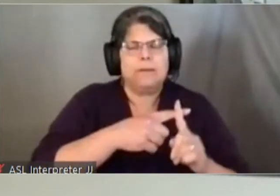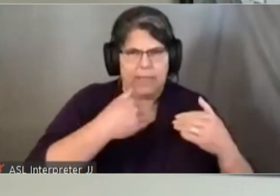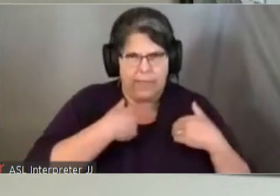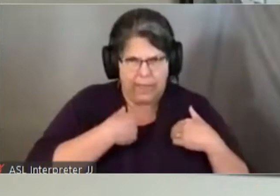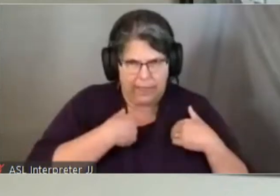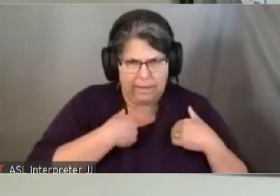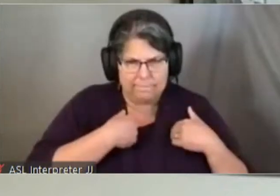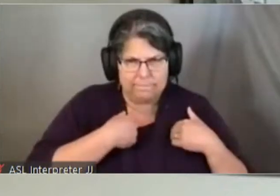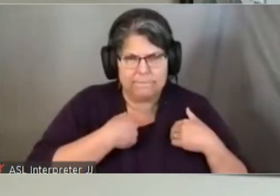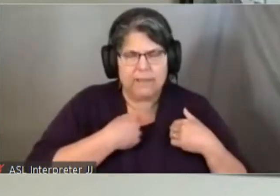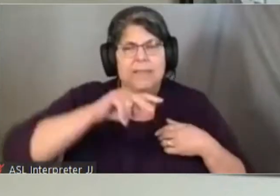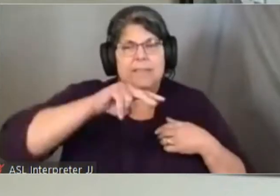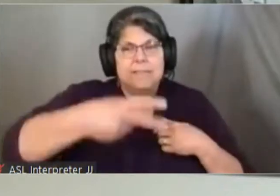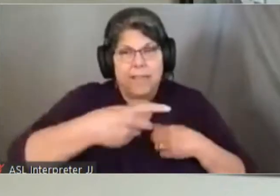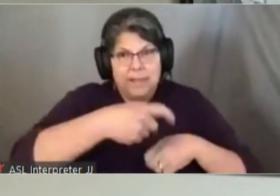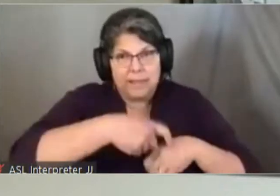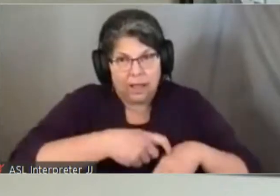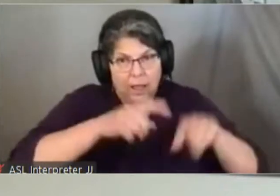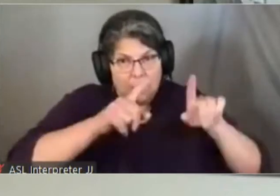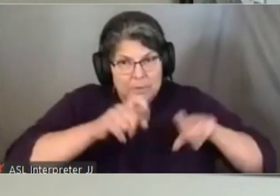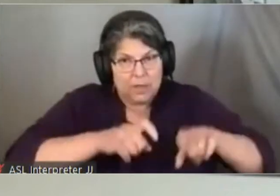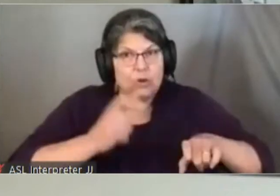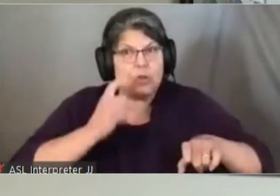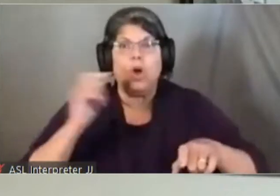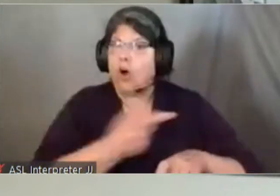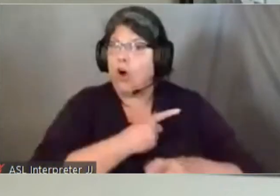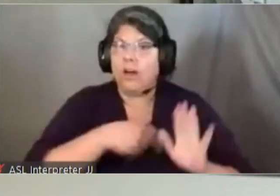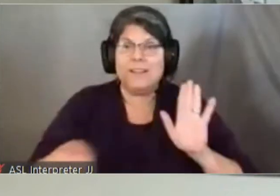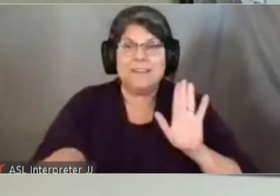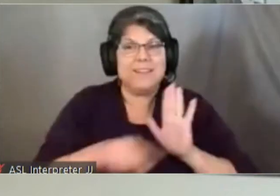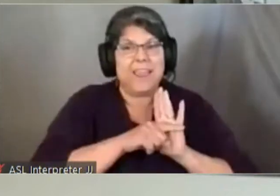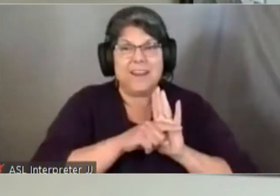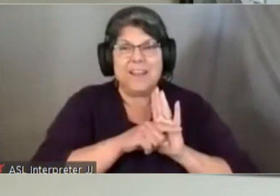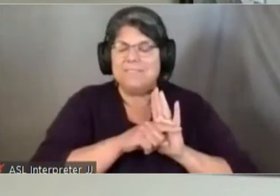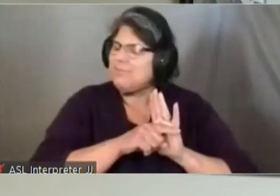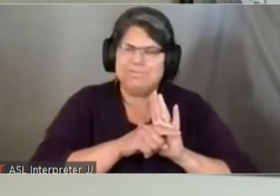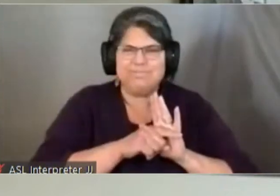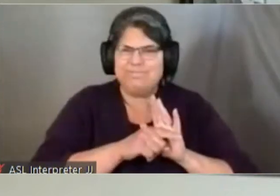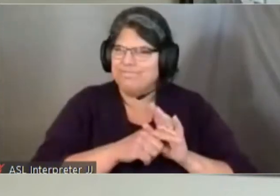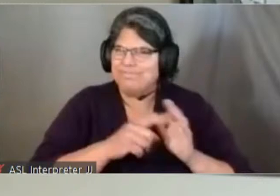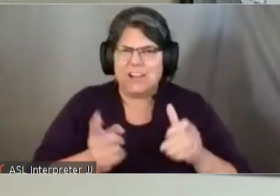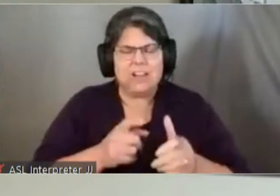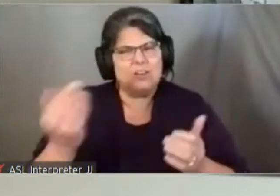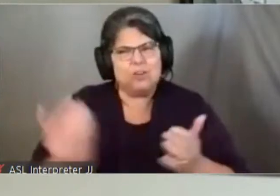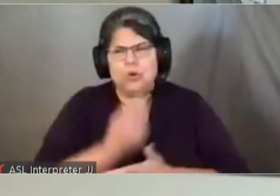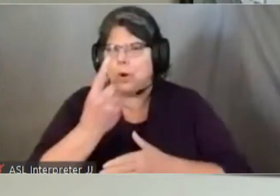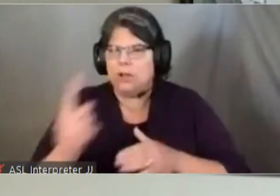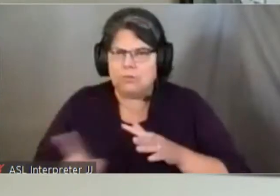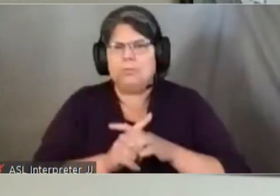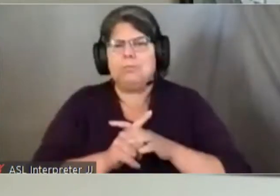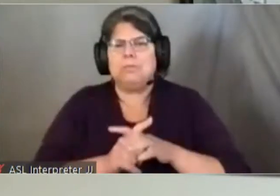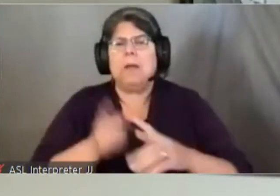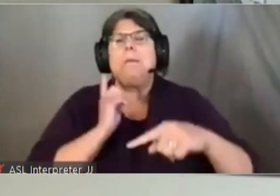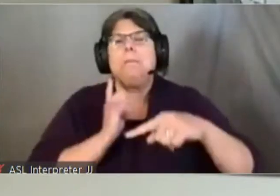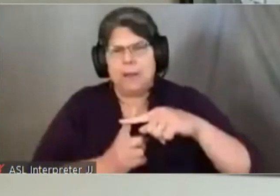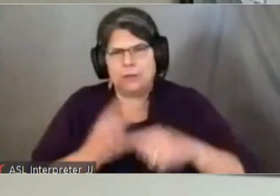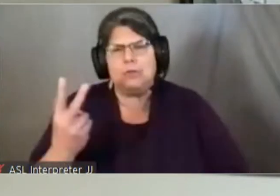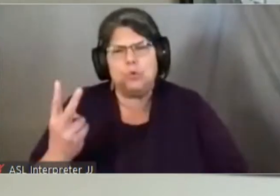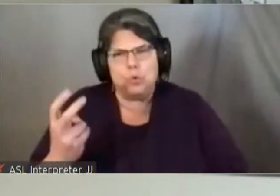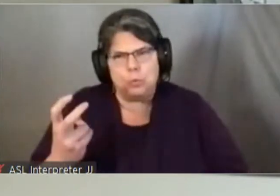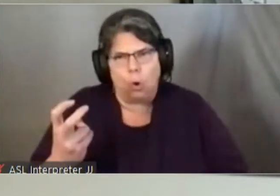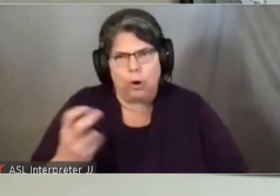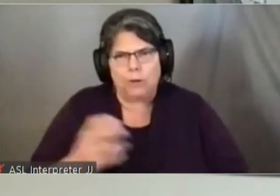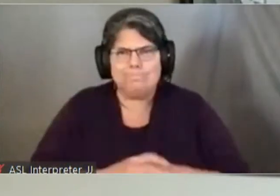of testing. We thought we were all of them were negative, and then 1 other sprung up, and then we got another 2. So it's a